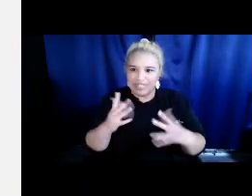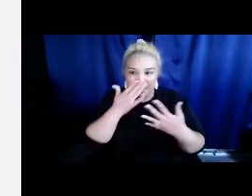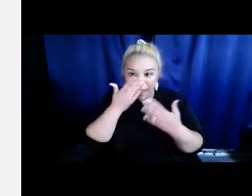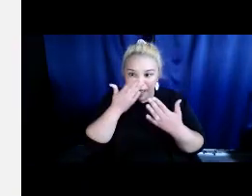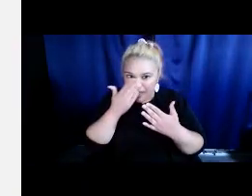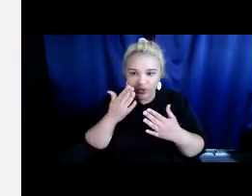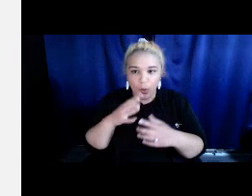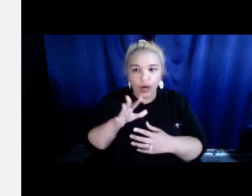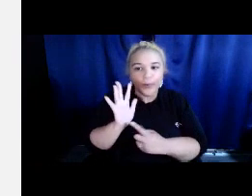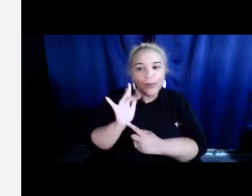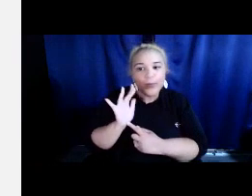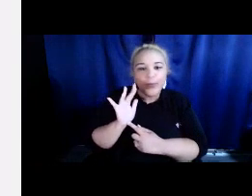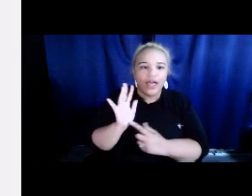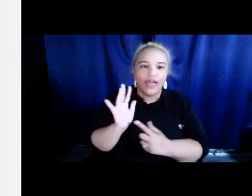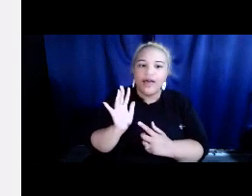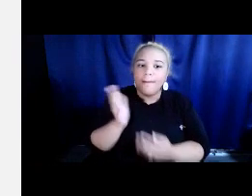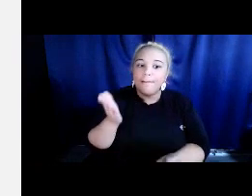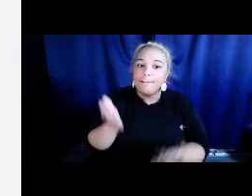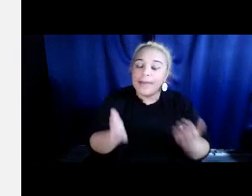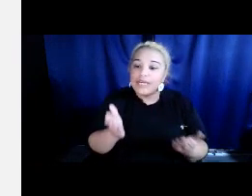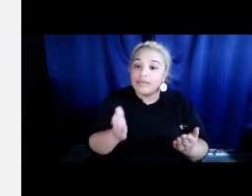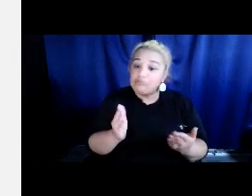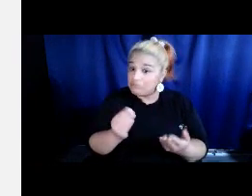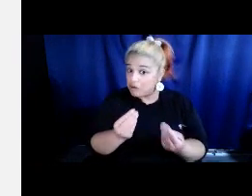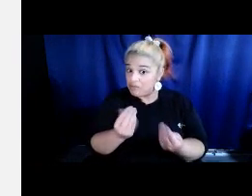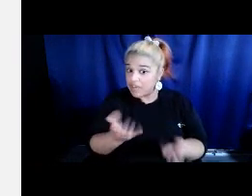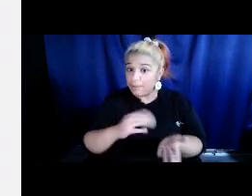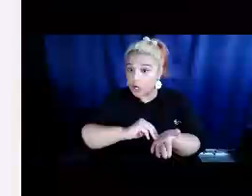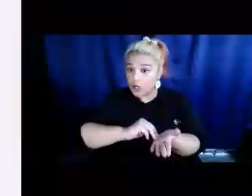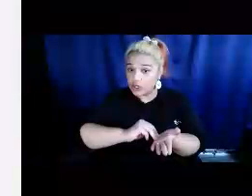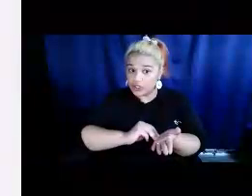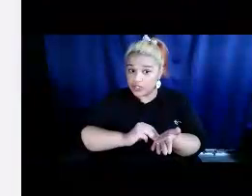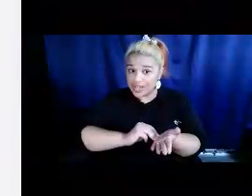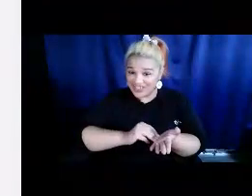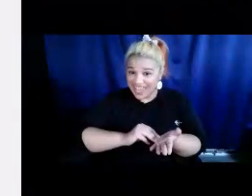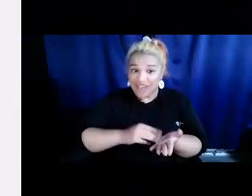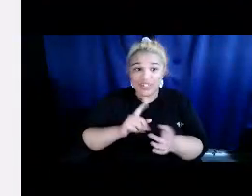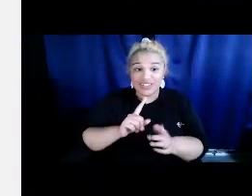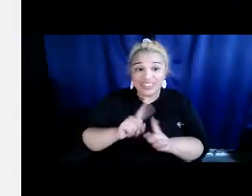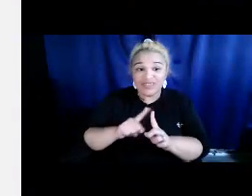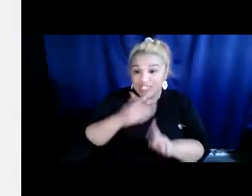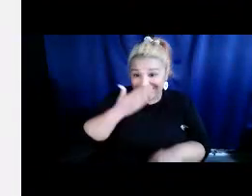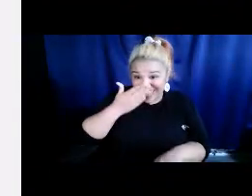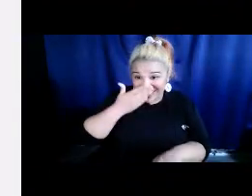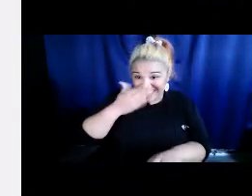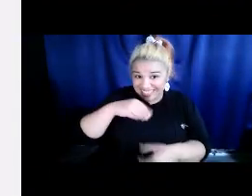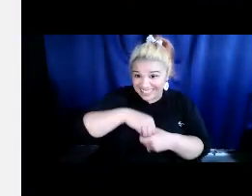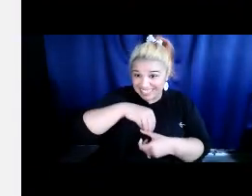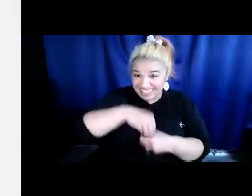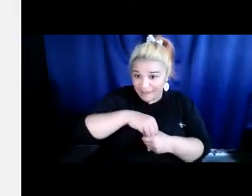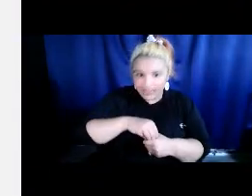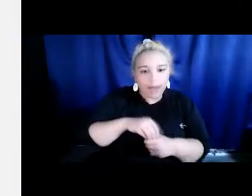scented markers for individual use. With touch, the texture of materials can provide different sensations.